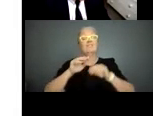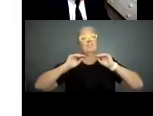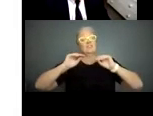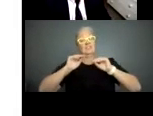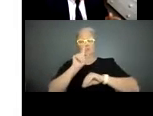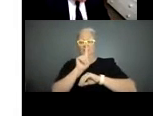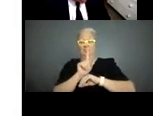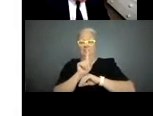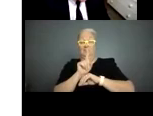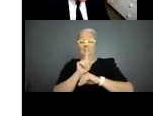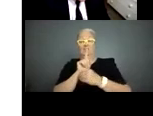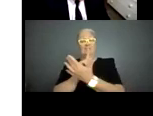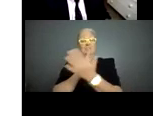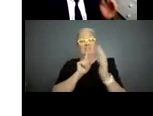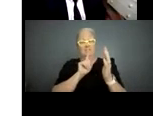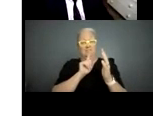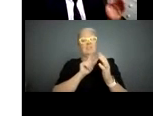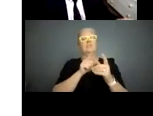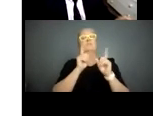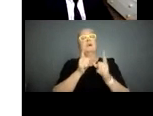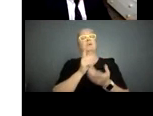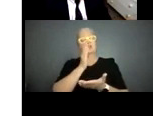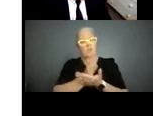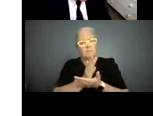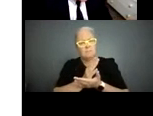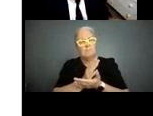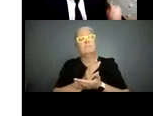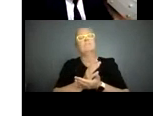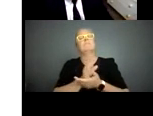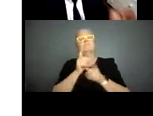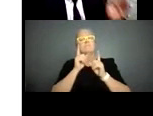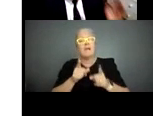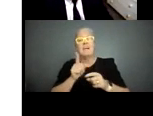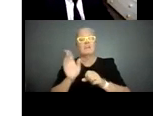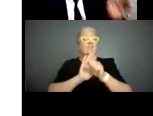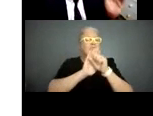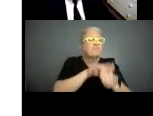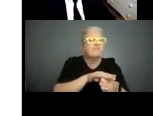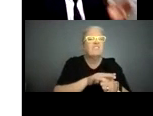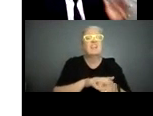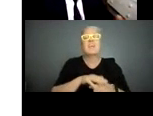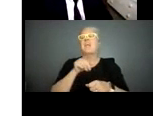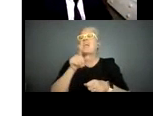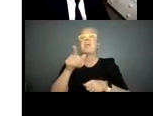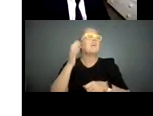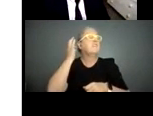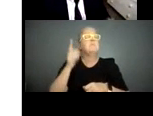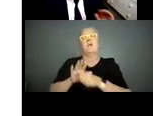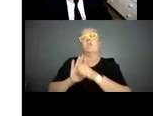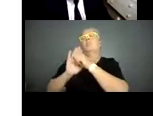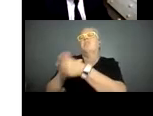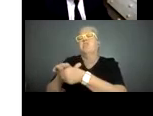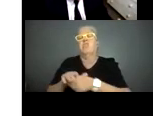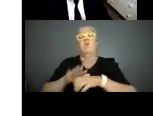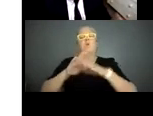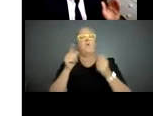always did this, you always stop what you're doing and you have to deal with the racism, the sexism, disableism, the homophobia that is going on in the class, and say,